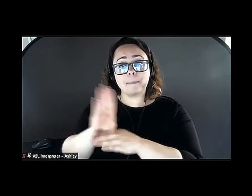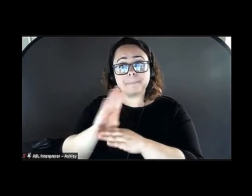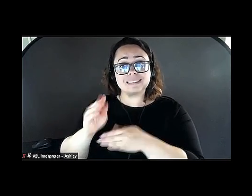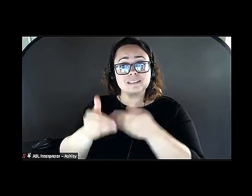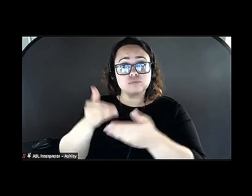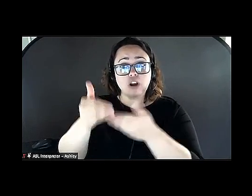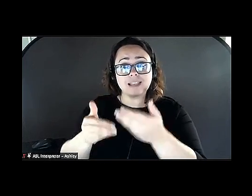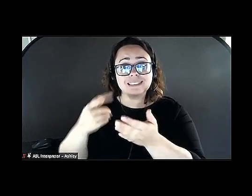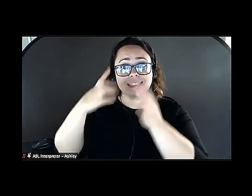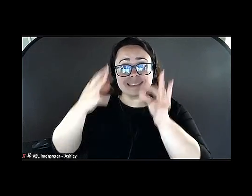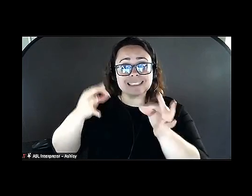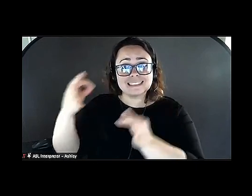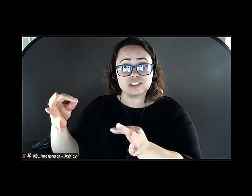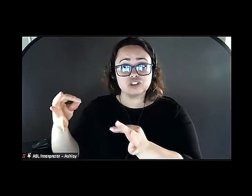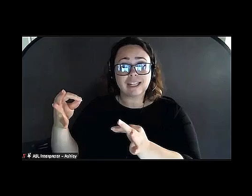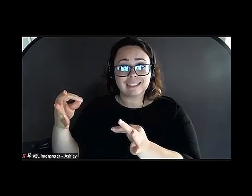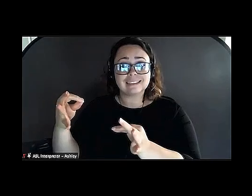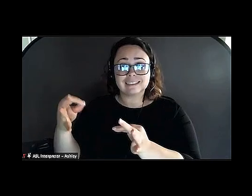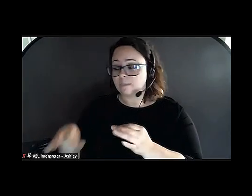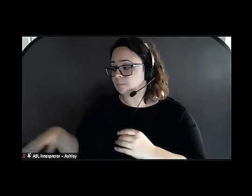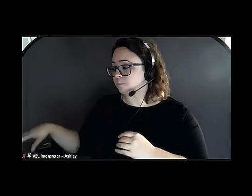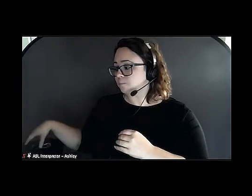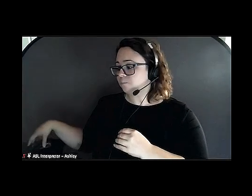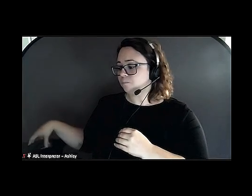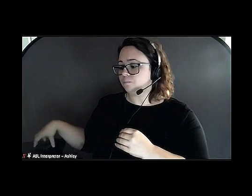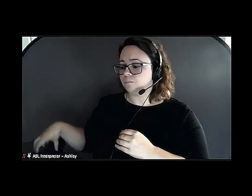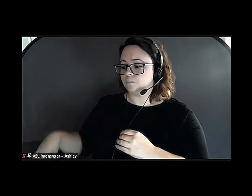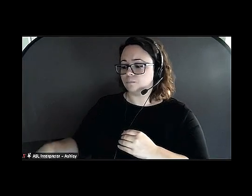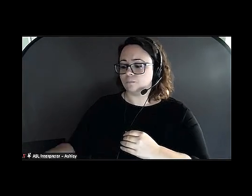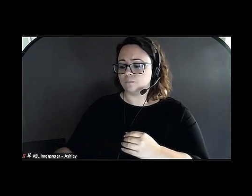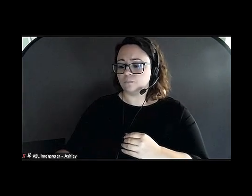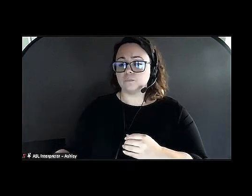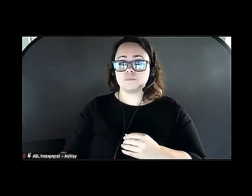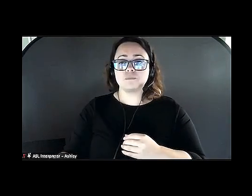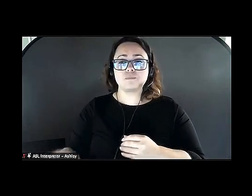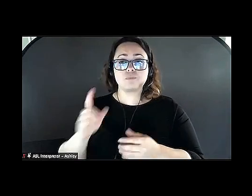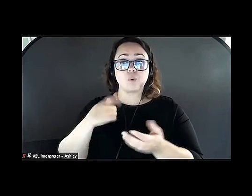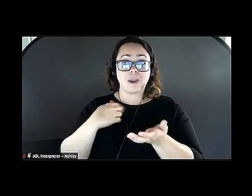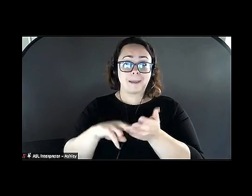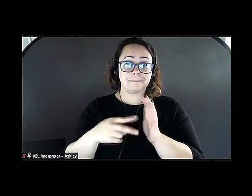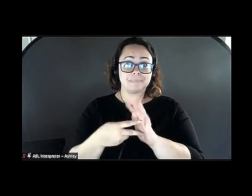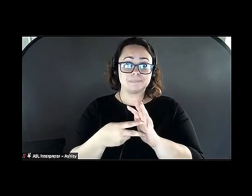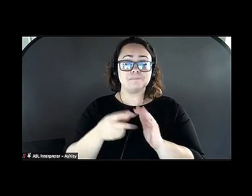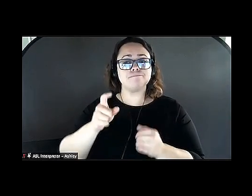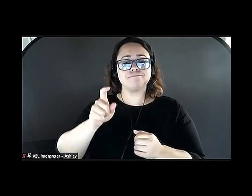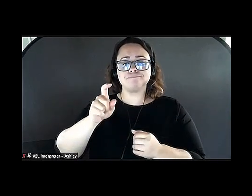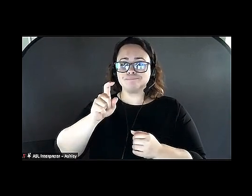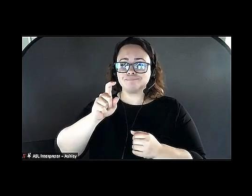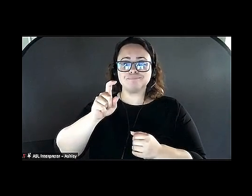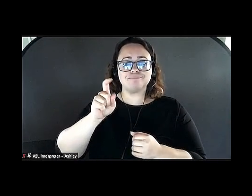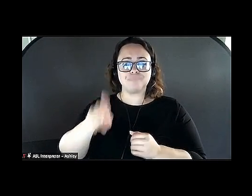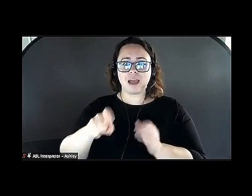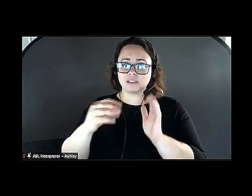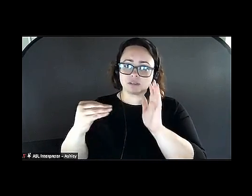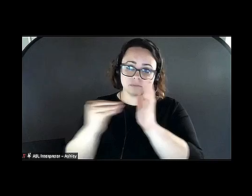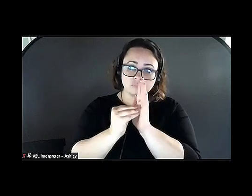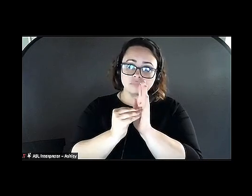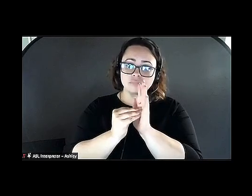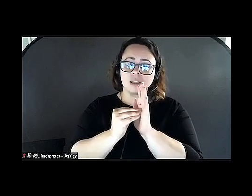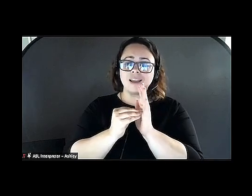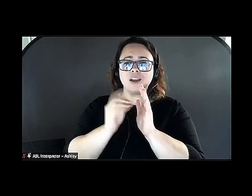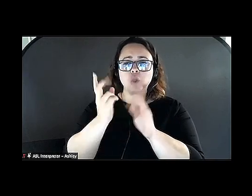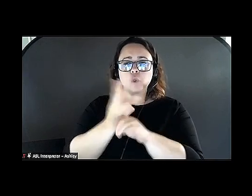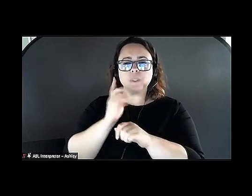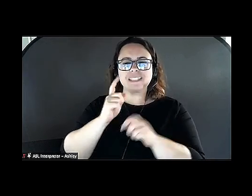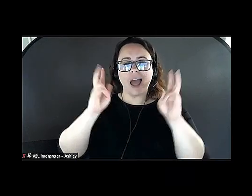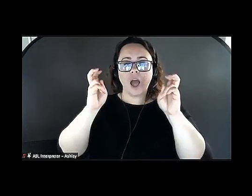process decision making. What I mean by that is that you do need to put down that and wear the analytical hat.